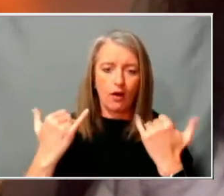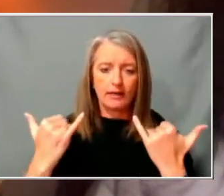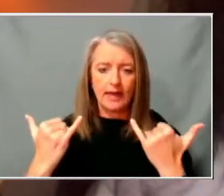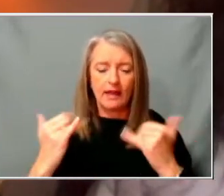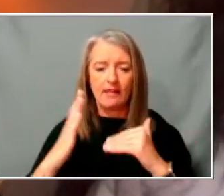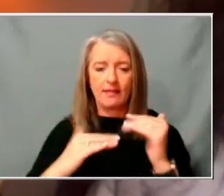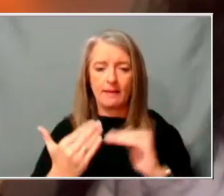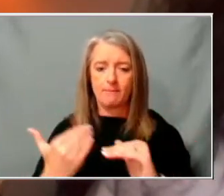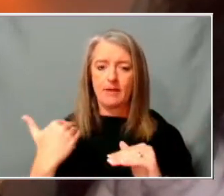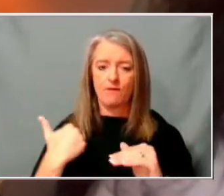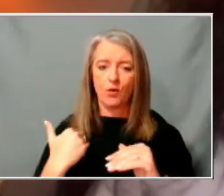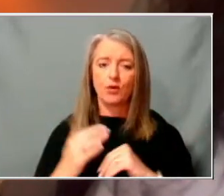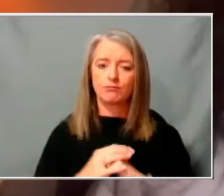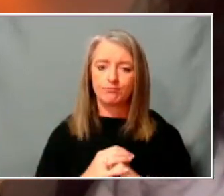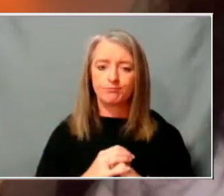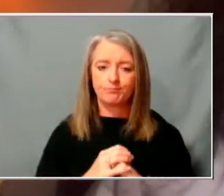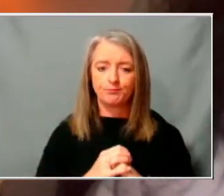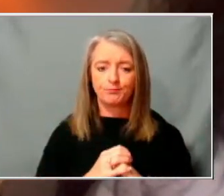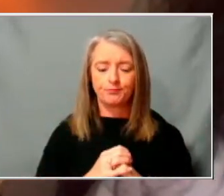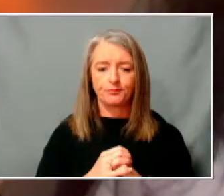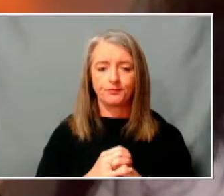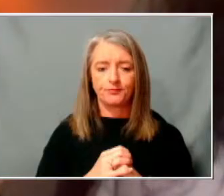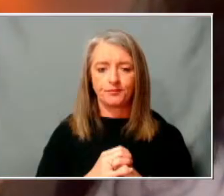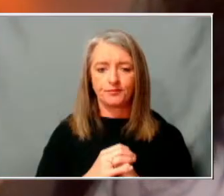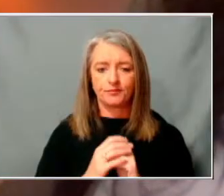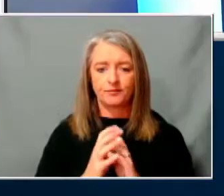than what it was previous to my injury.